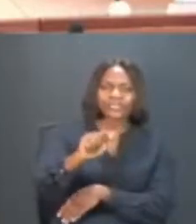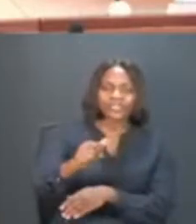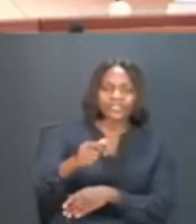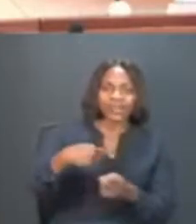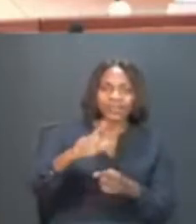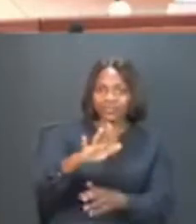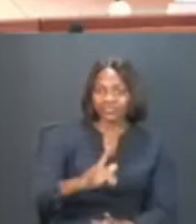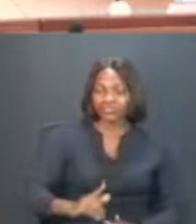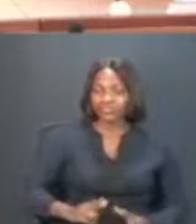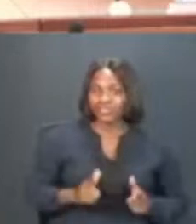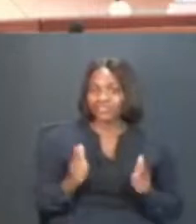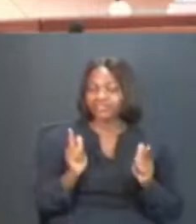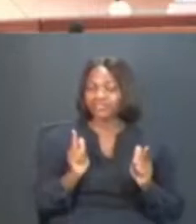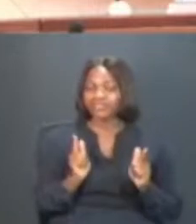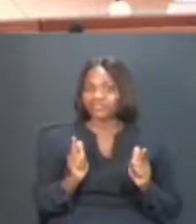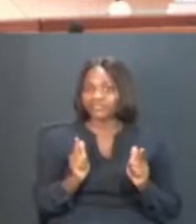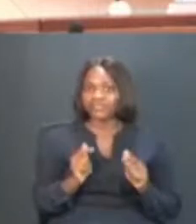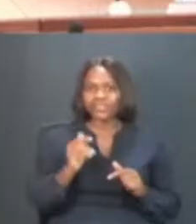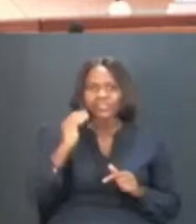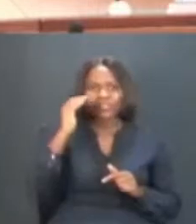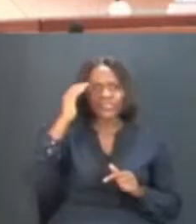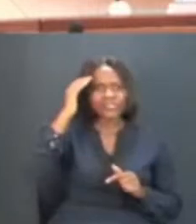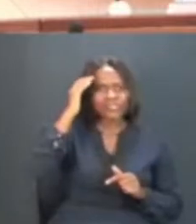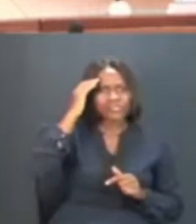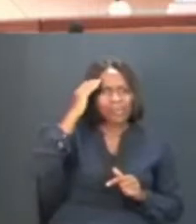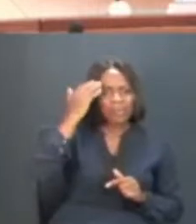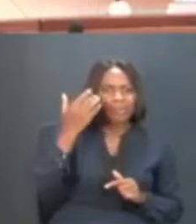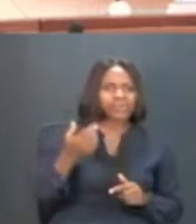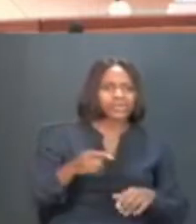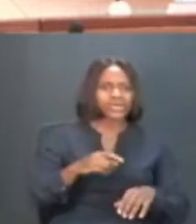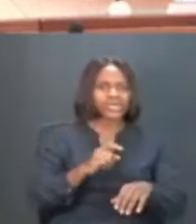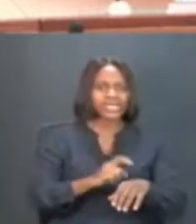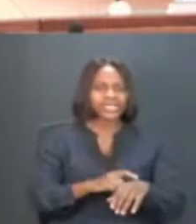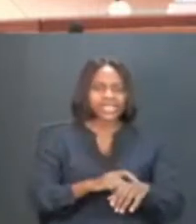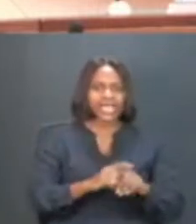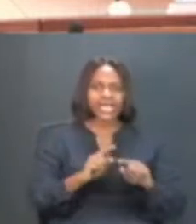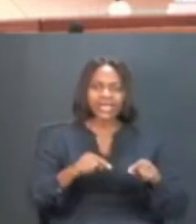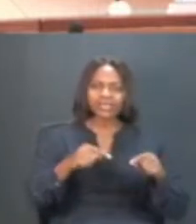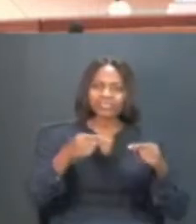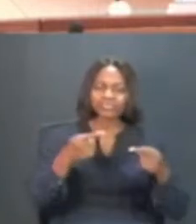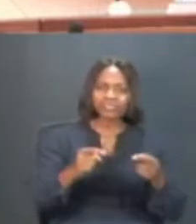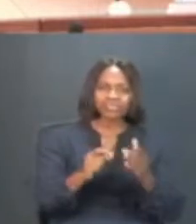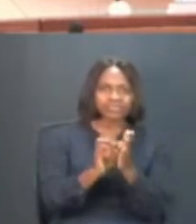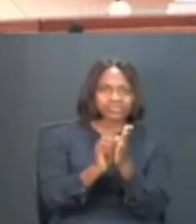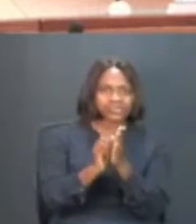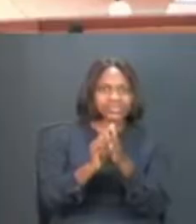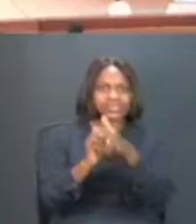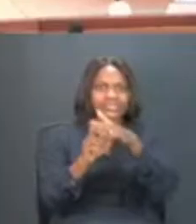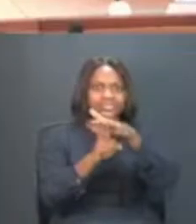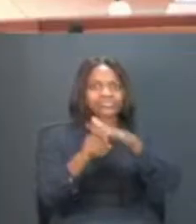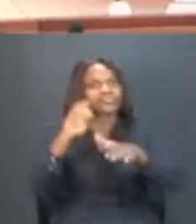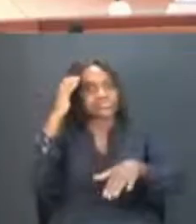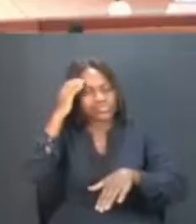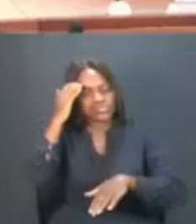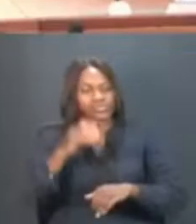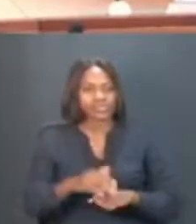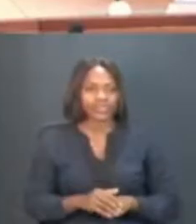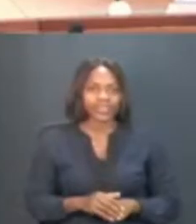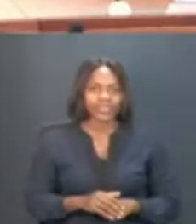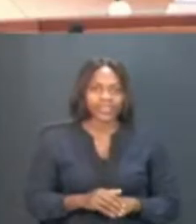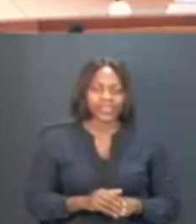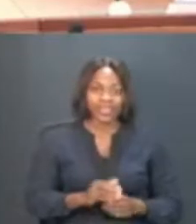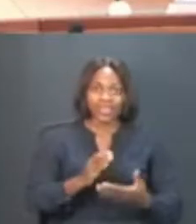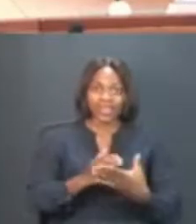you. They know when you are due for your next cancer screening. After